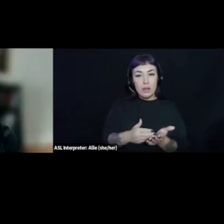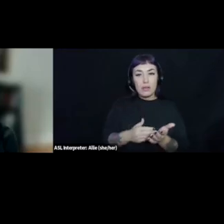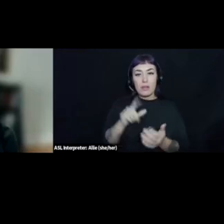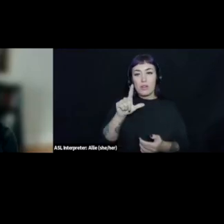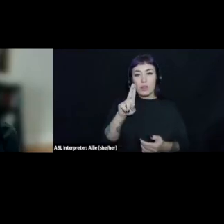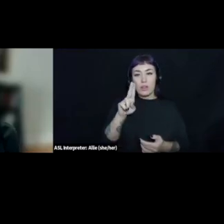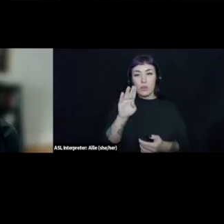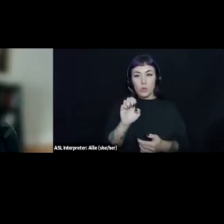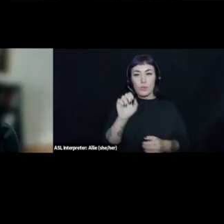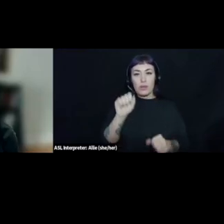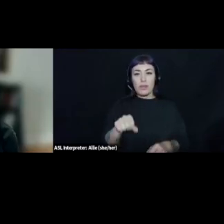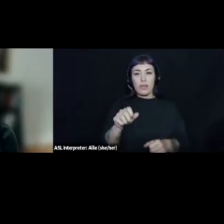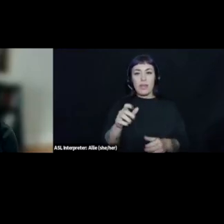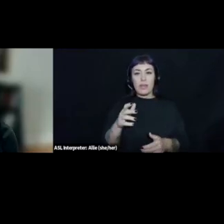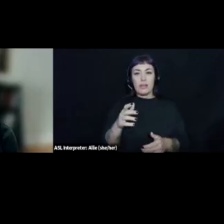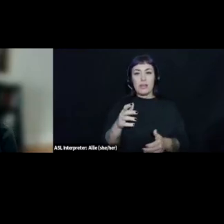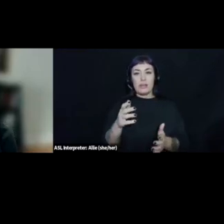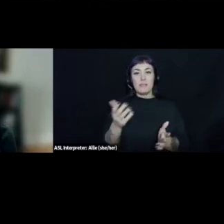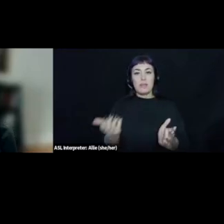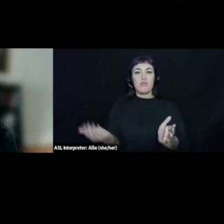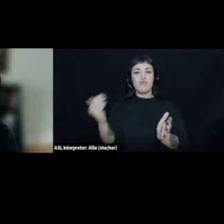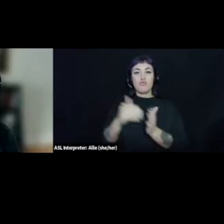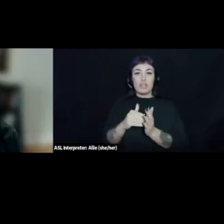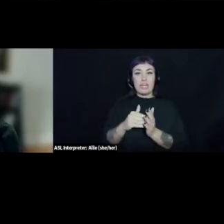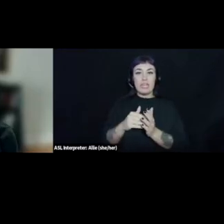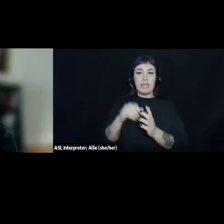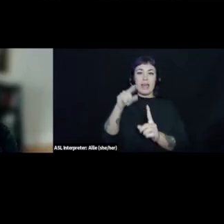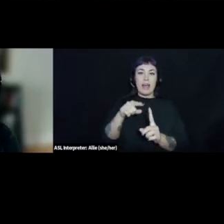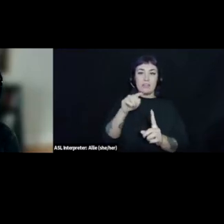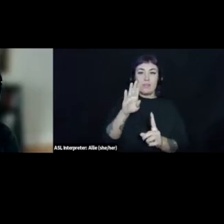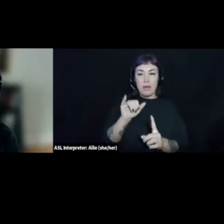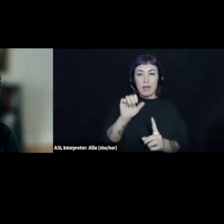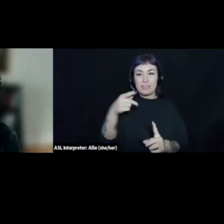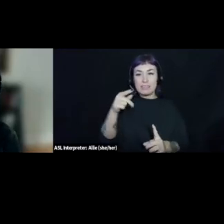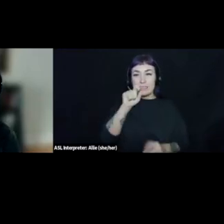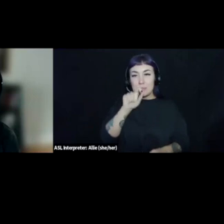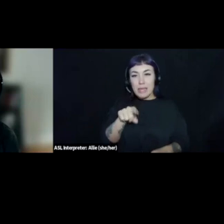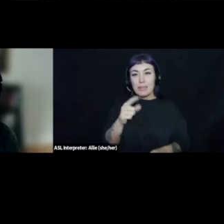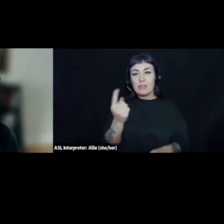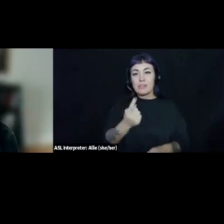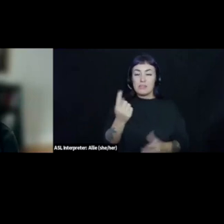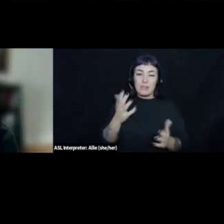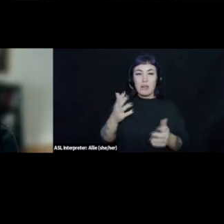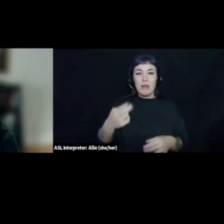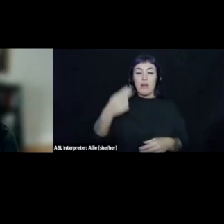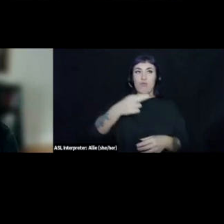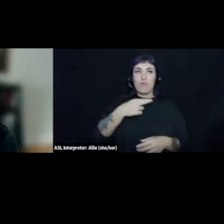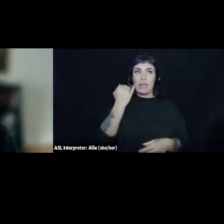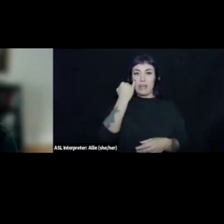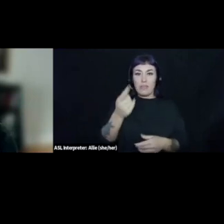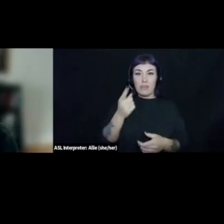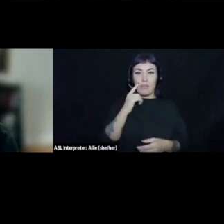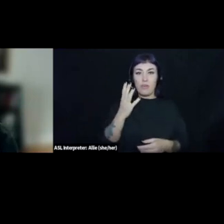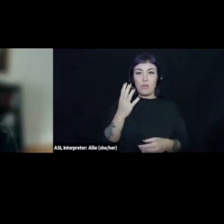lubes that can be reactivated by spit. It is technically somewhat higher risk because if you have,